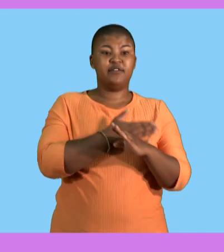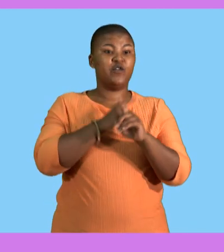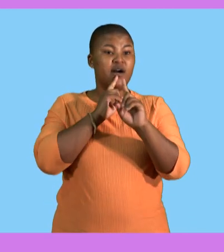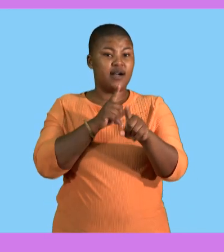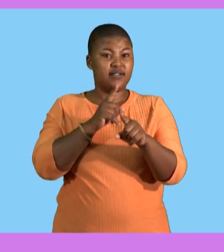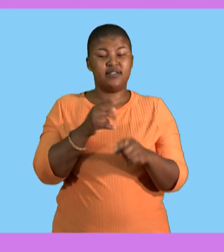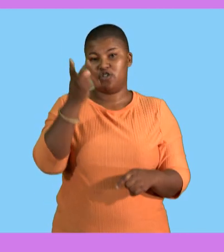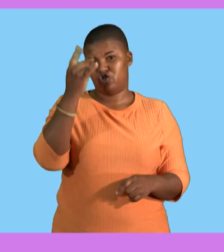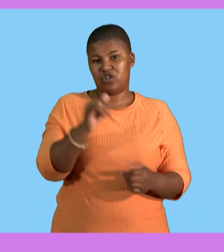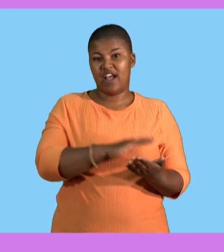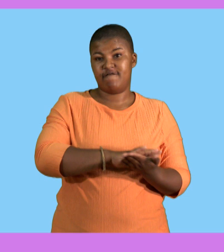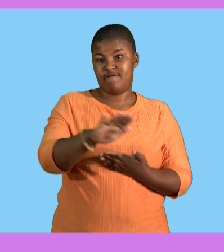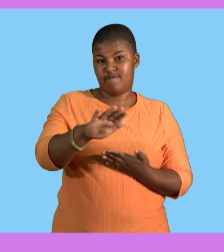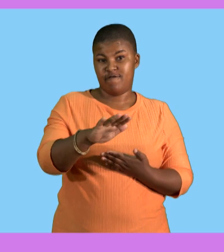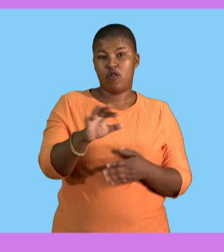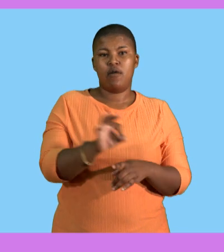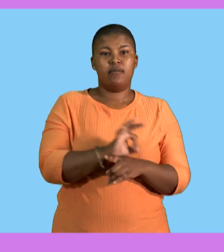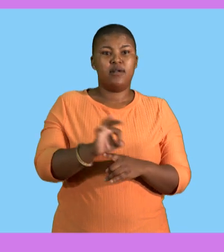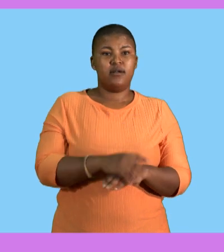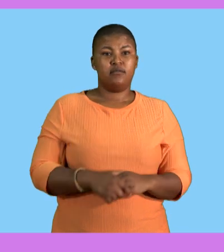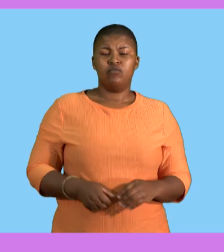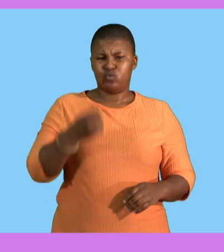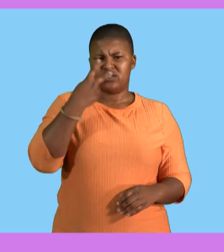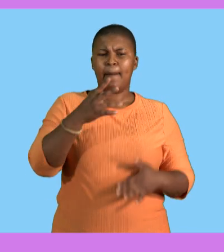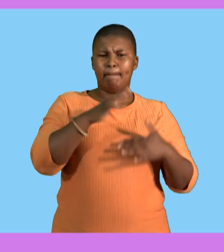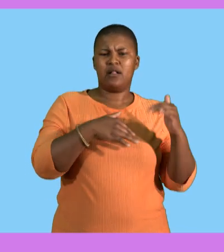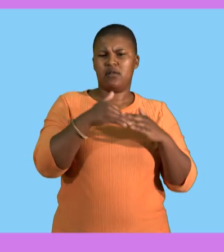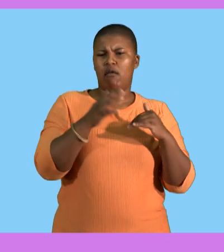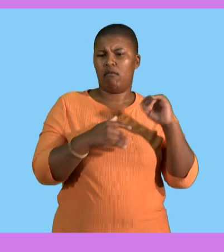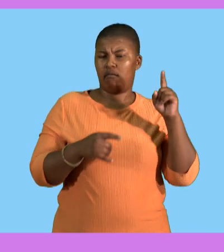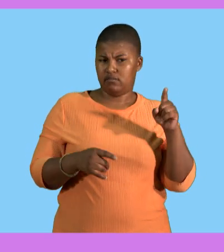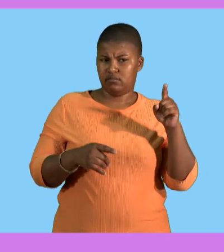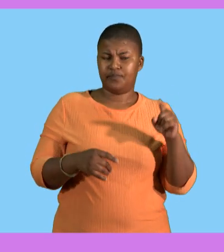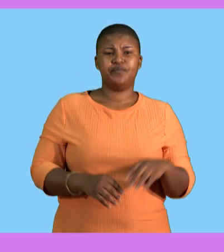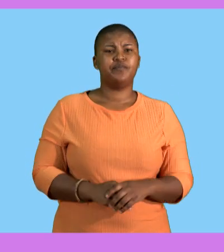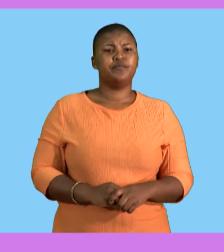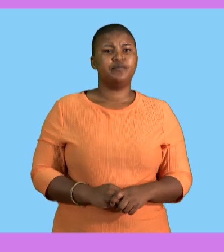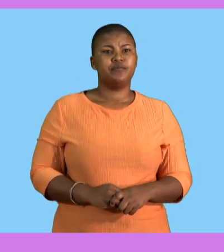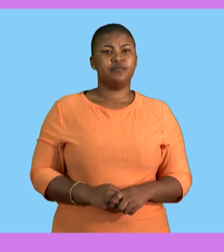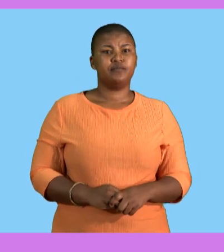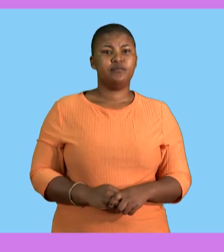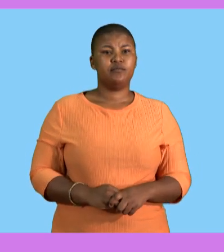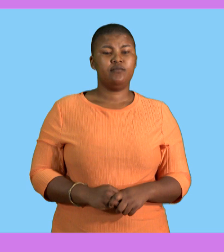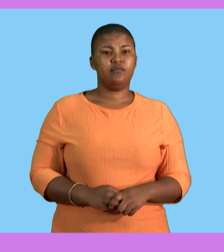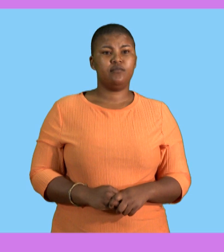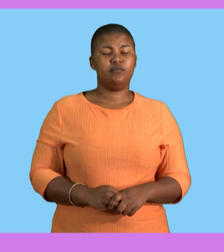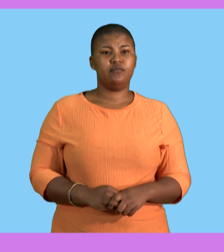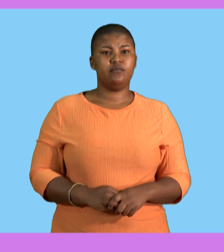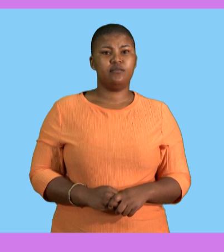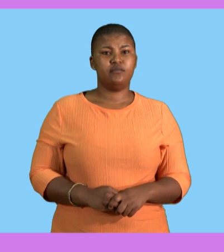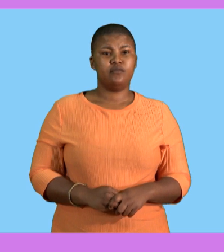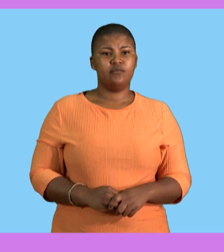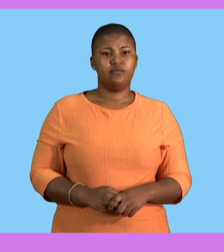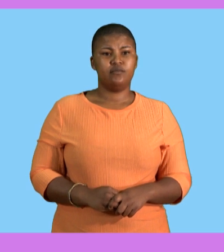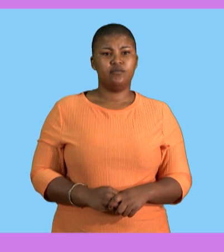at the floor plan. We can see that it's a building, actually two, because I'll show